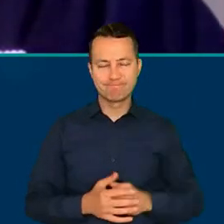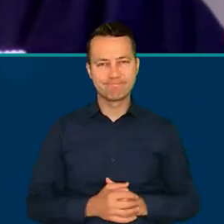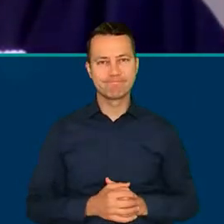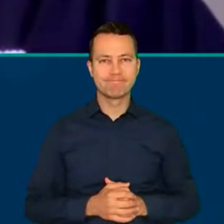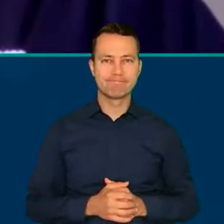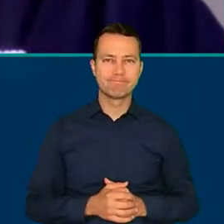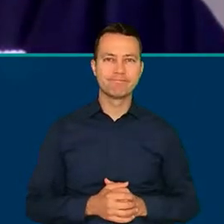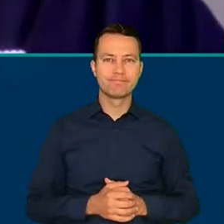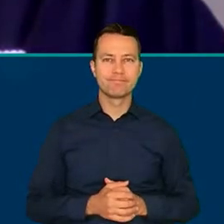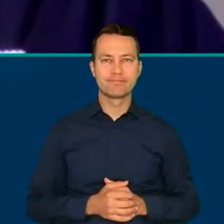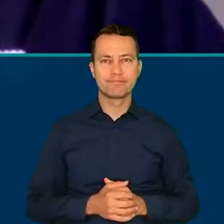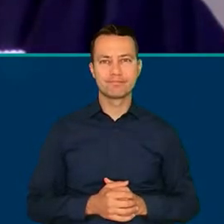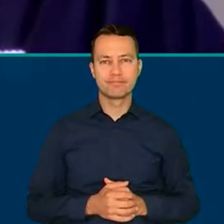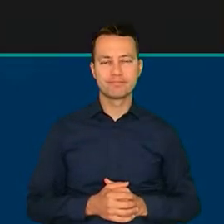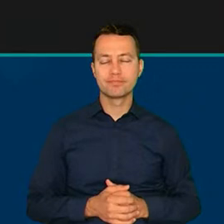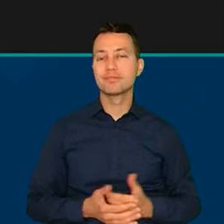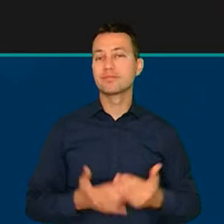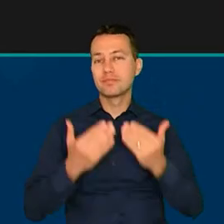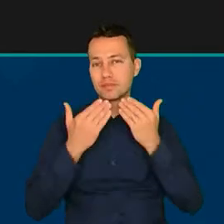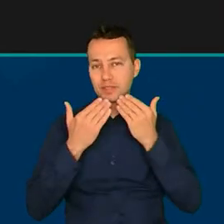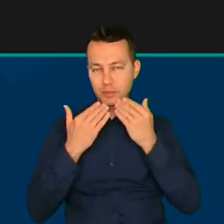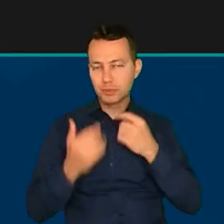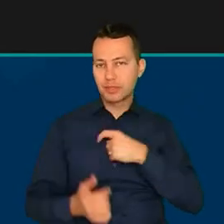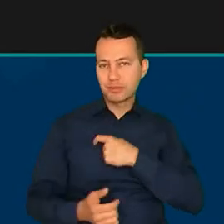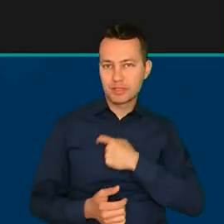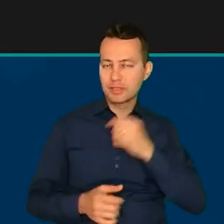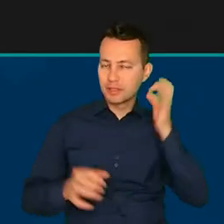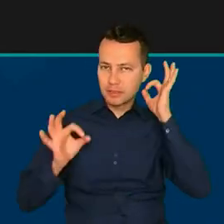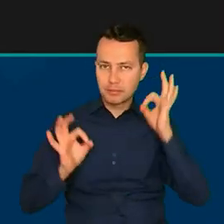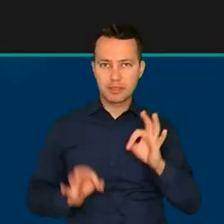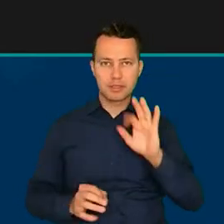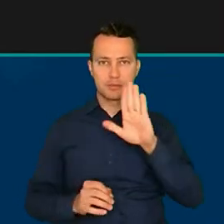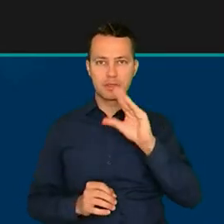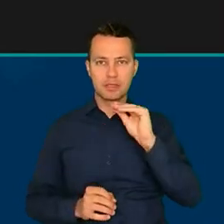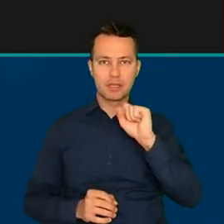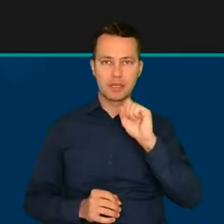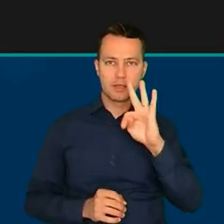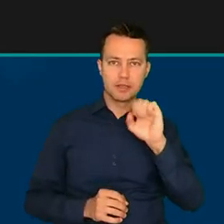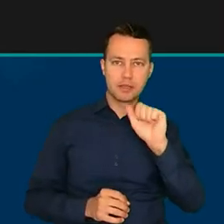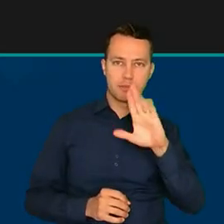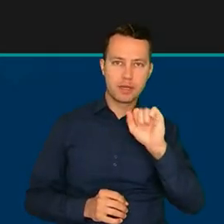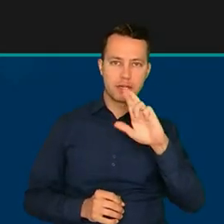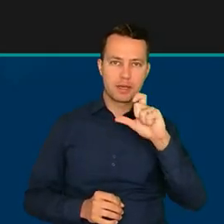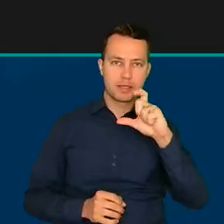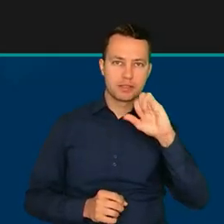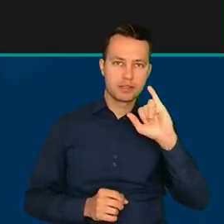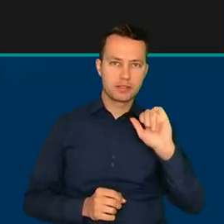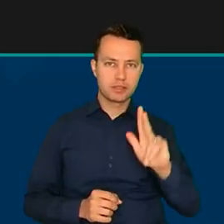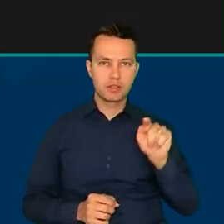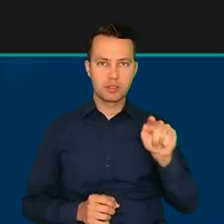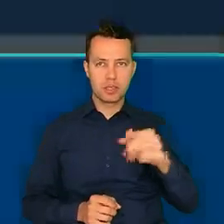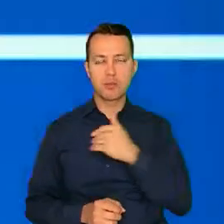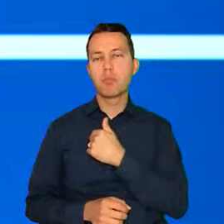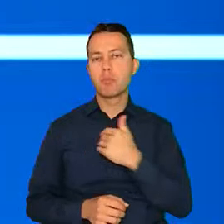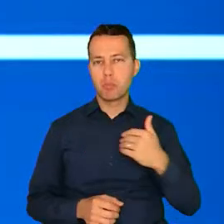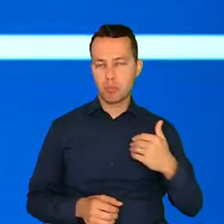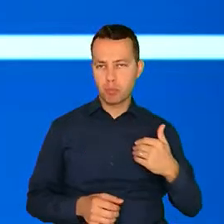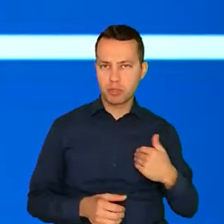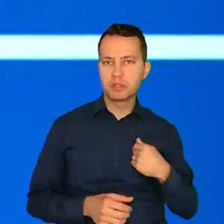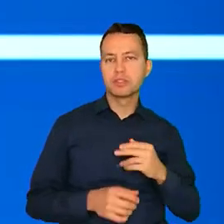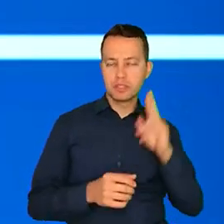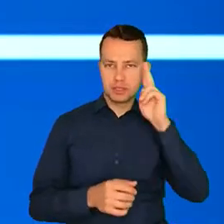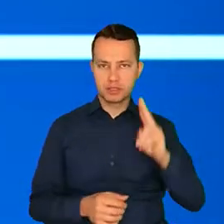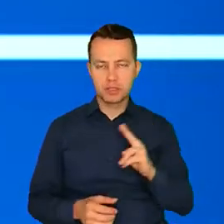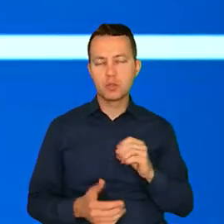fruitful continuation. Thank you very much, Beata Faracik, President of the Polish Institute of Human Rights